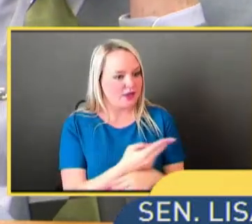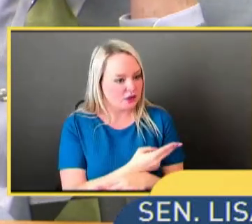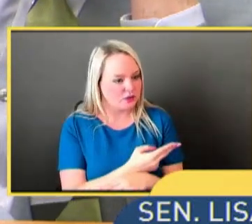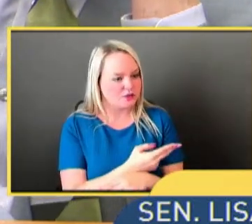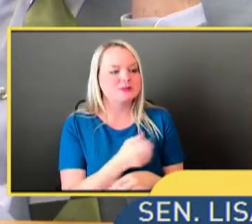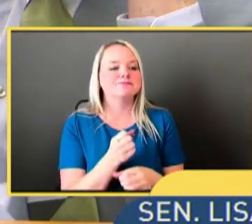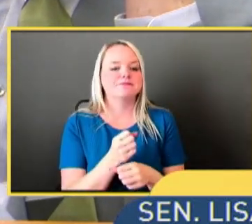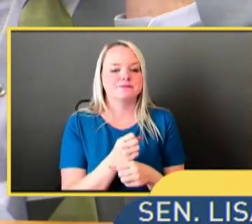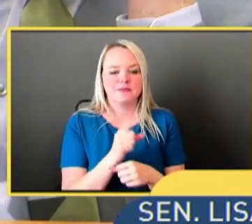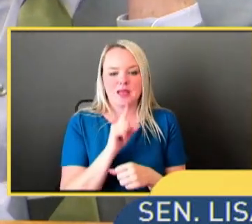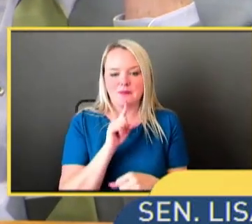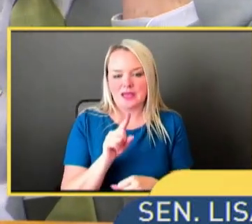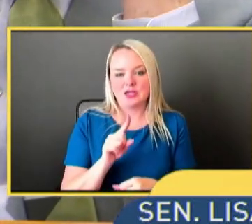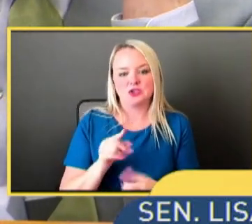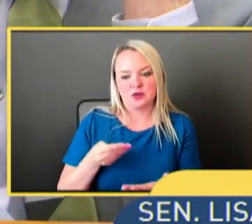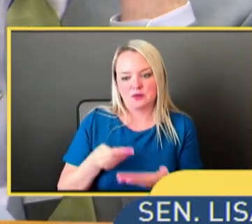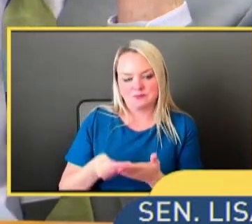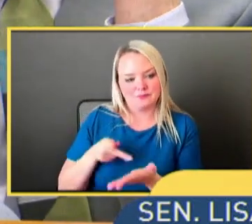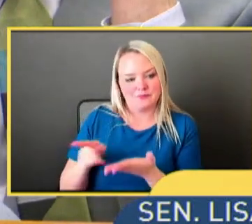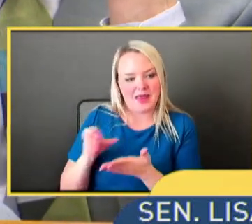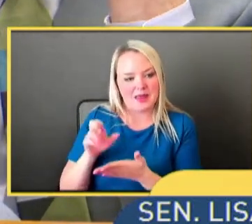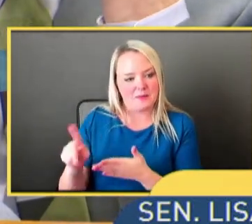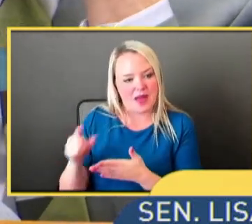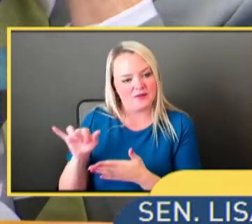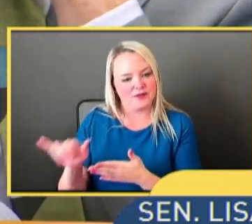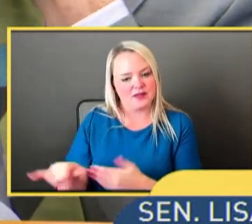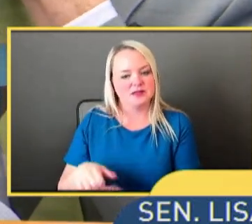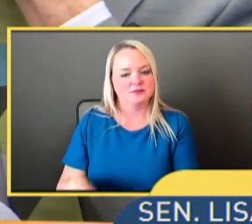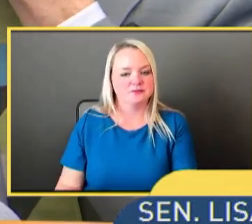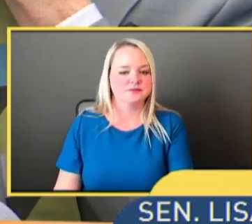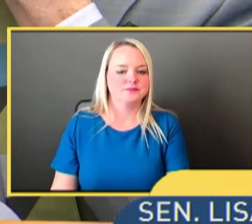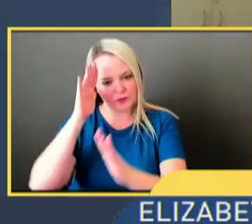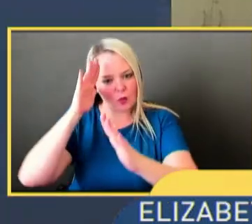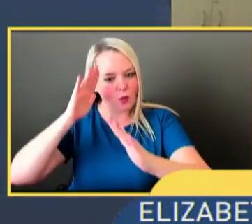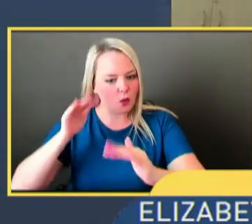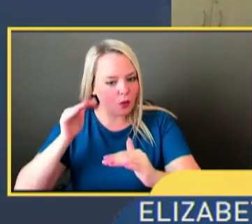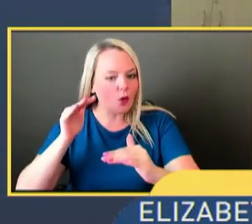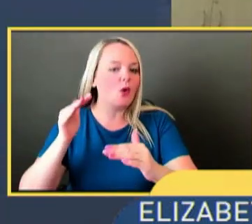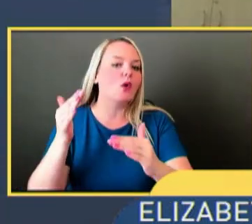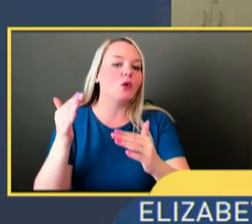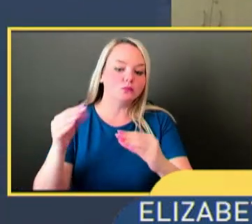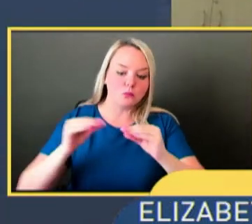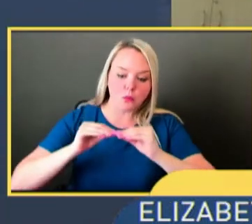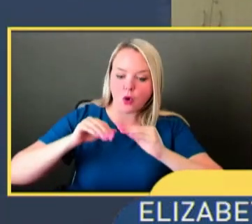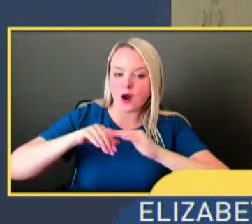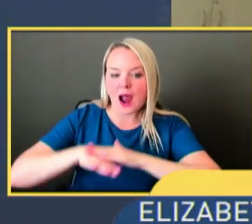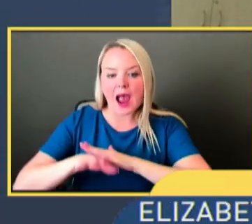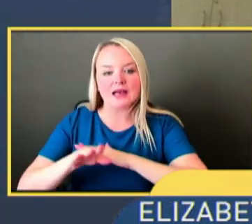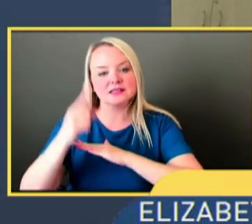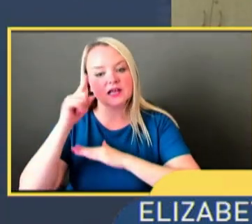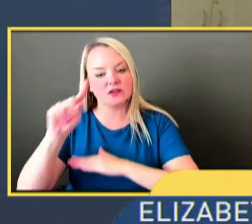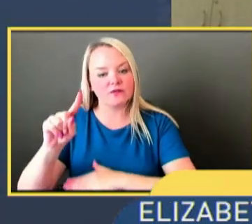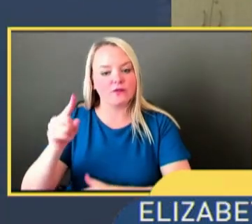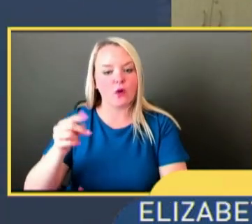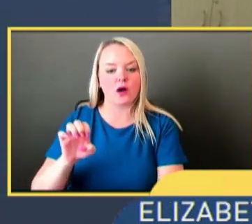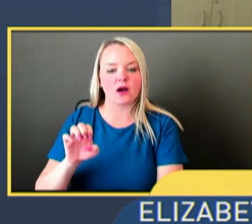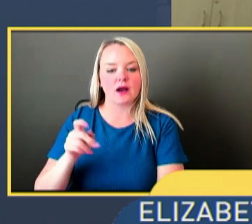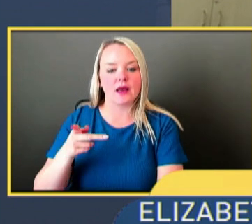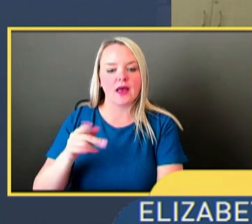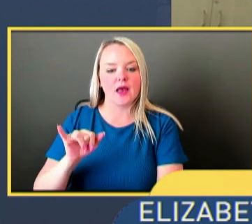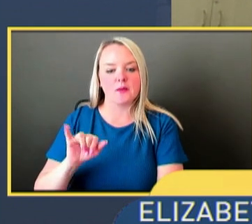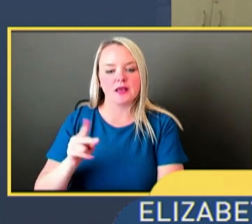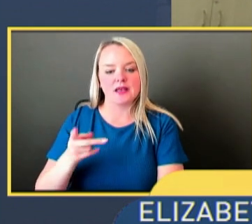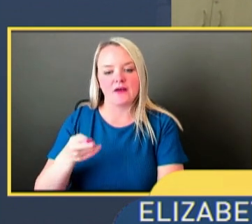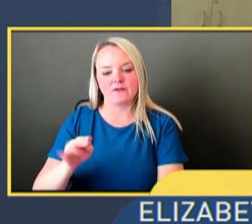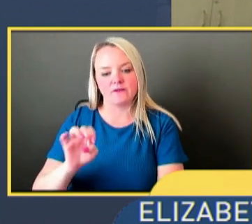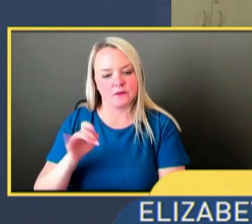it is reimbursed and the one that you used is replaced. Testifying with concerns about the bill, Elizabeth